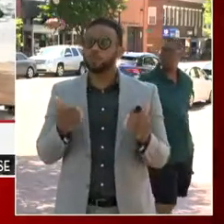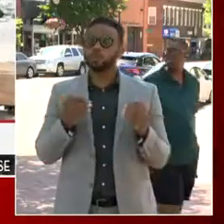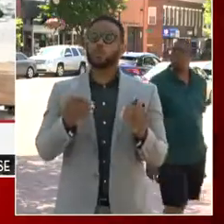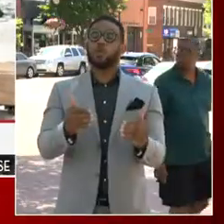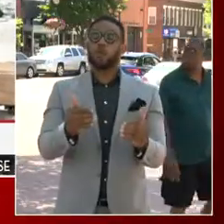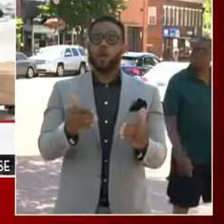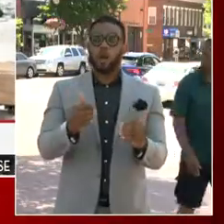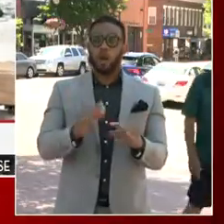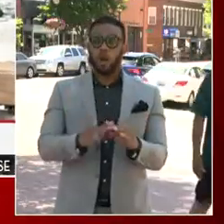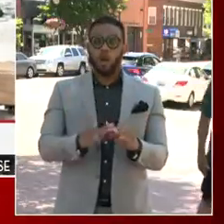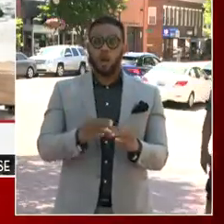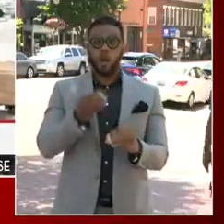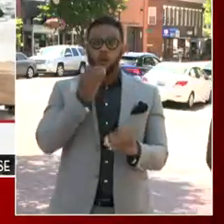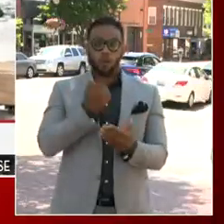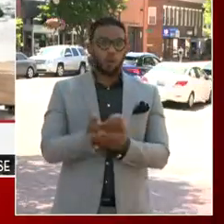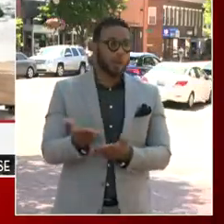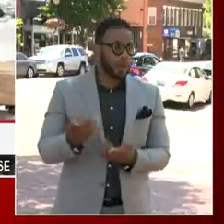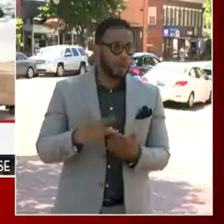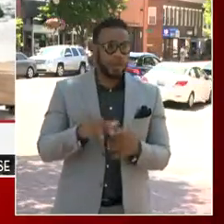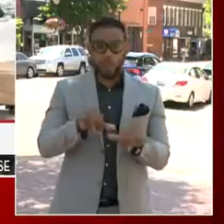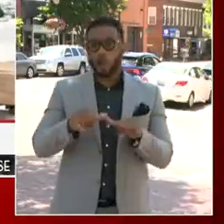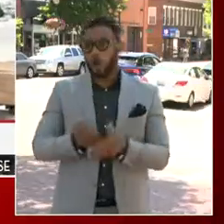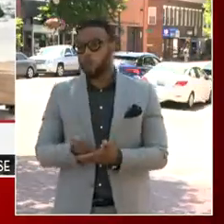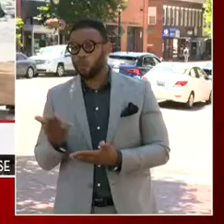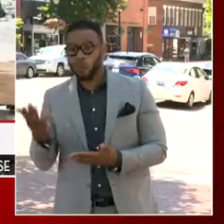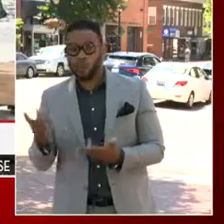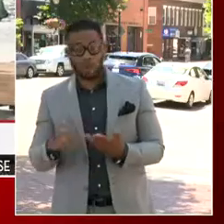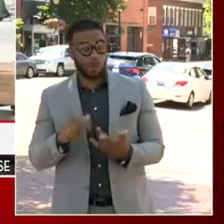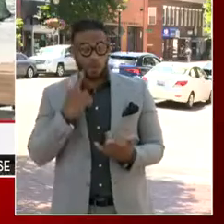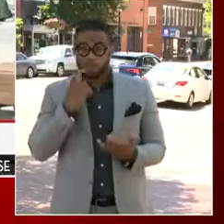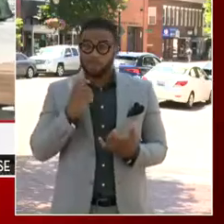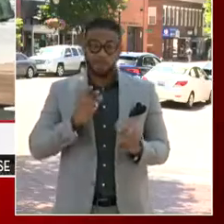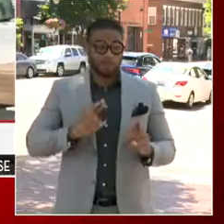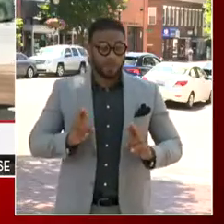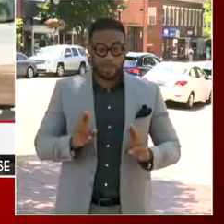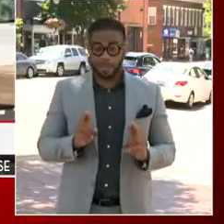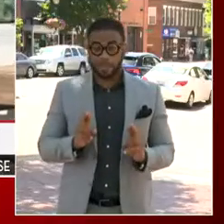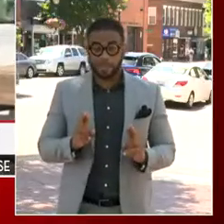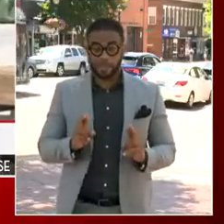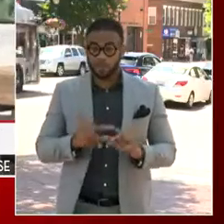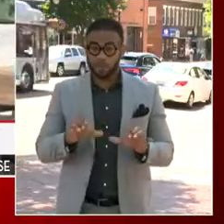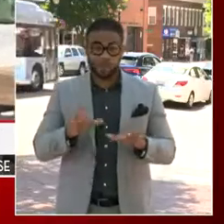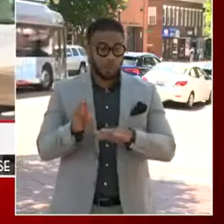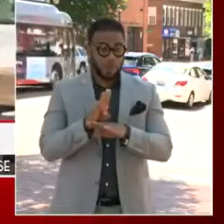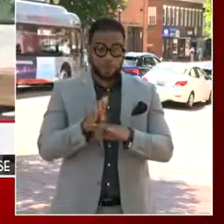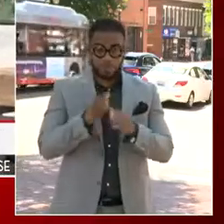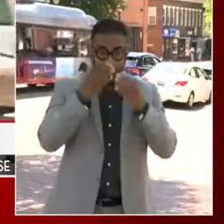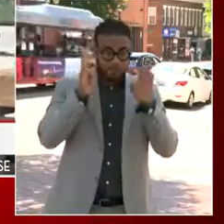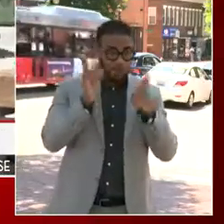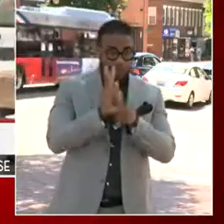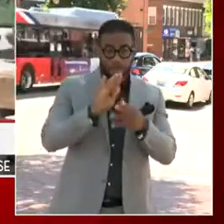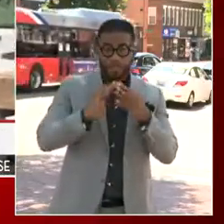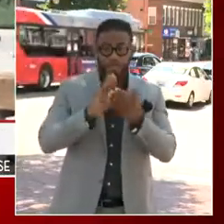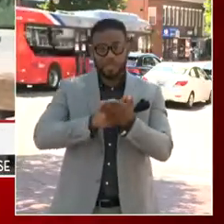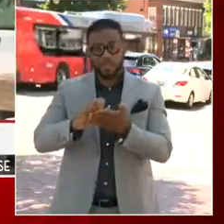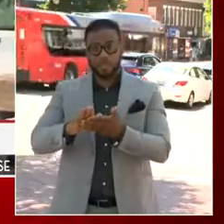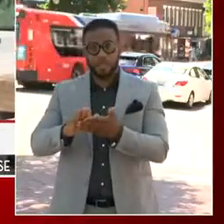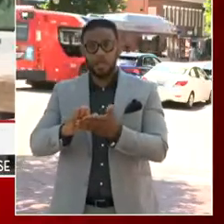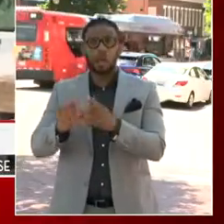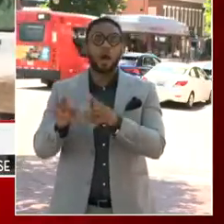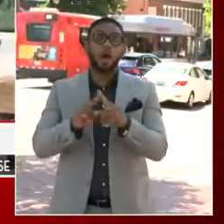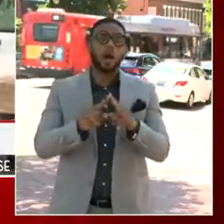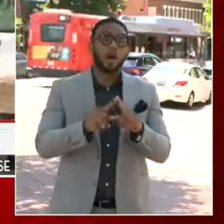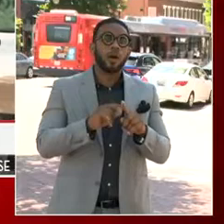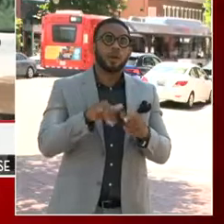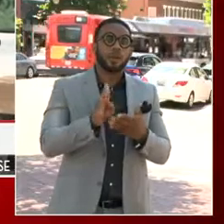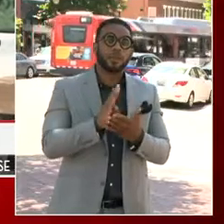forward on food waste, yard waste. We are just about doing business, keeping the city clean. We also